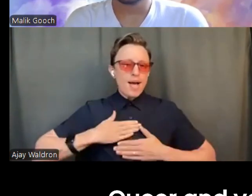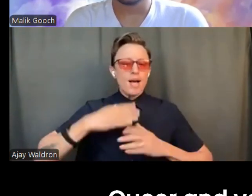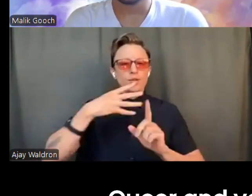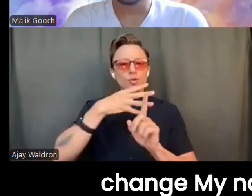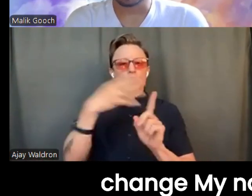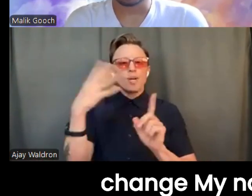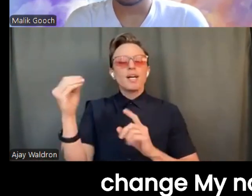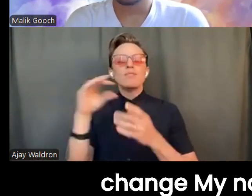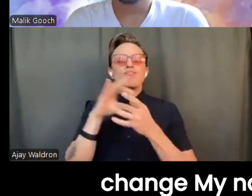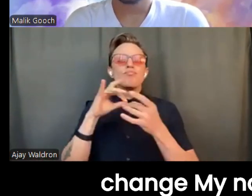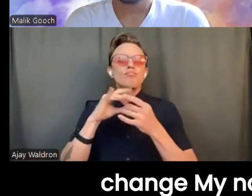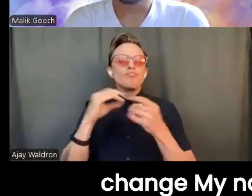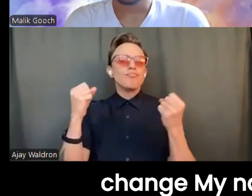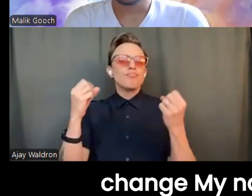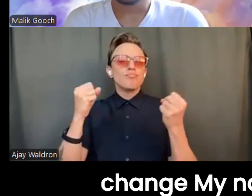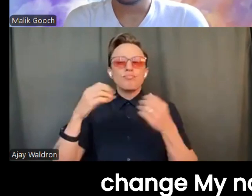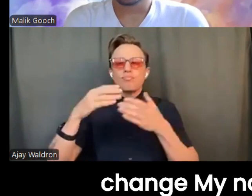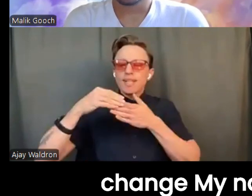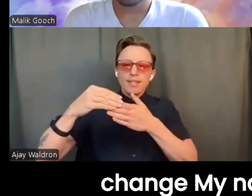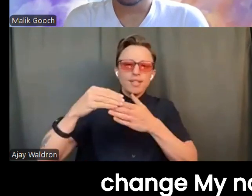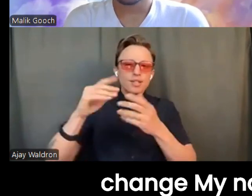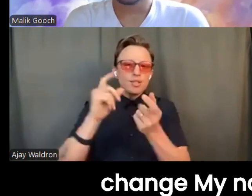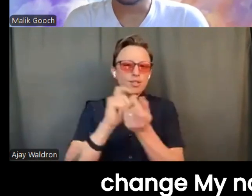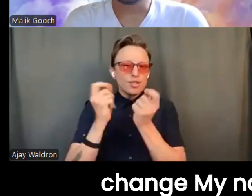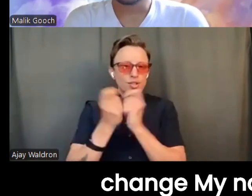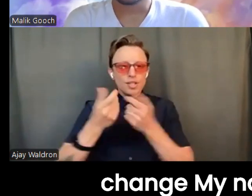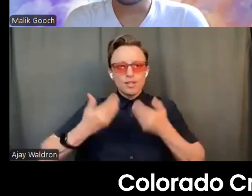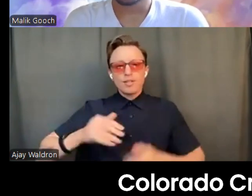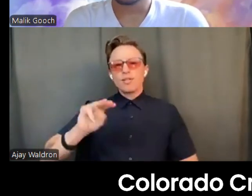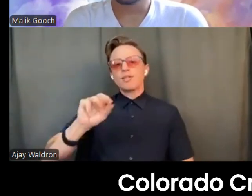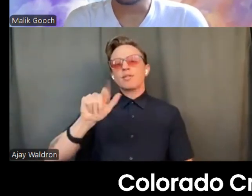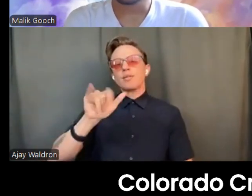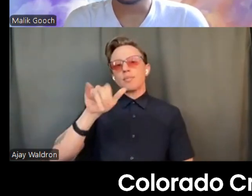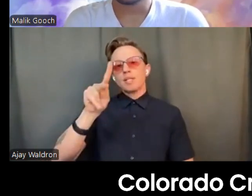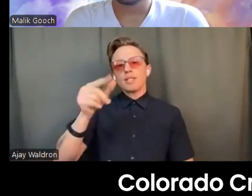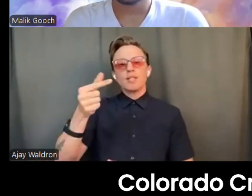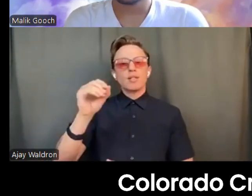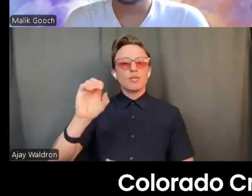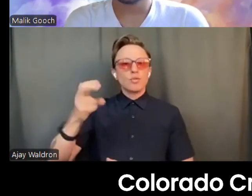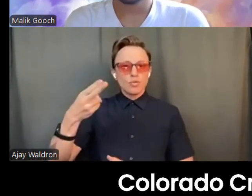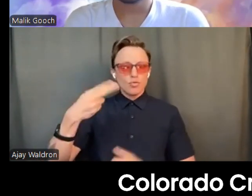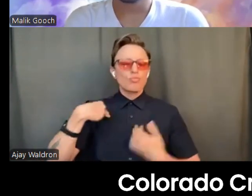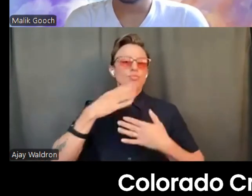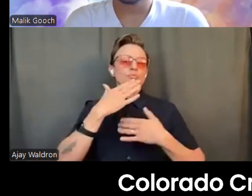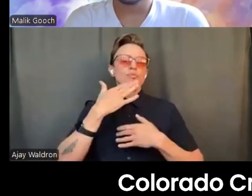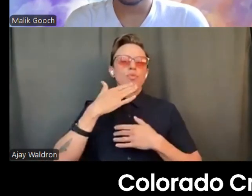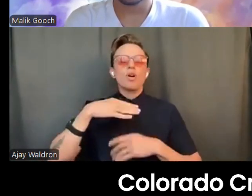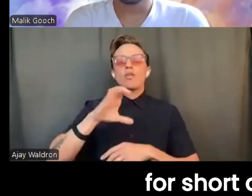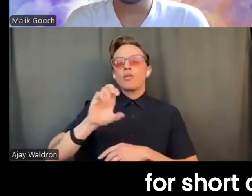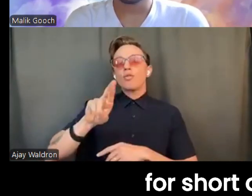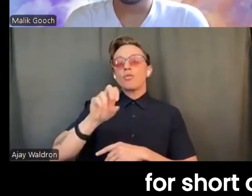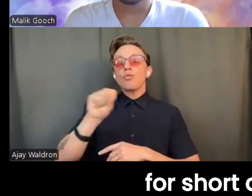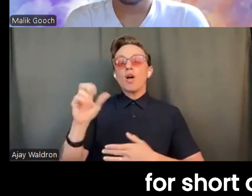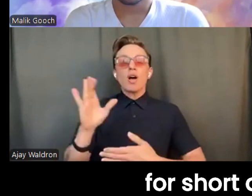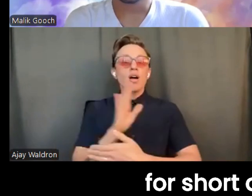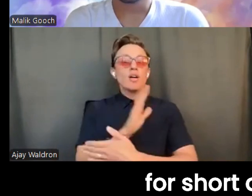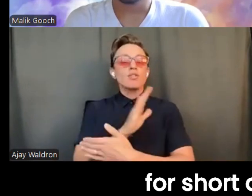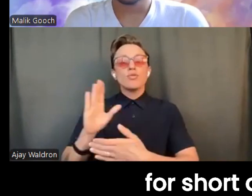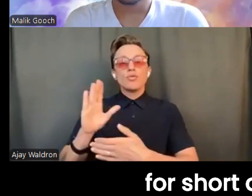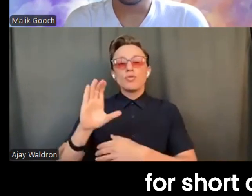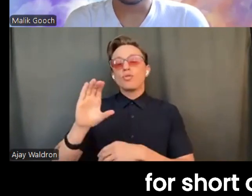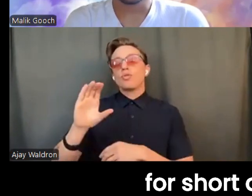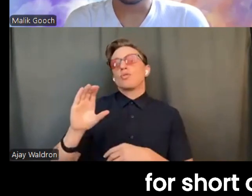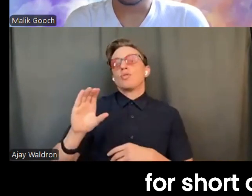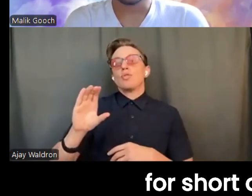Disabilities Leading Change. My name is Malik Gooch, and I'm with the Colorado Cross Disability Coalition, or CCDC for short, as